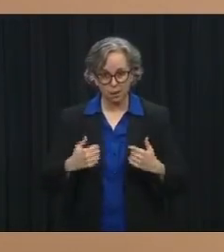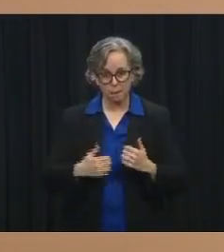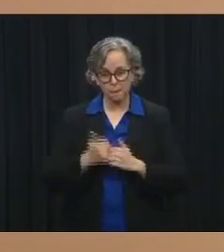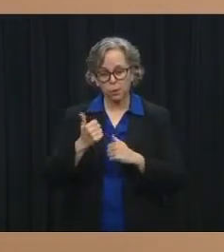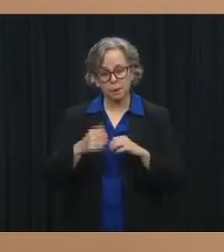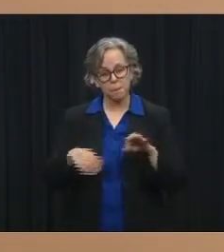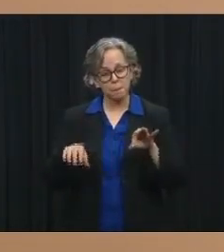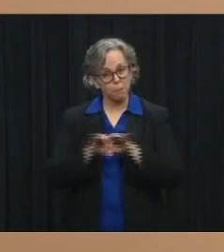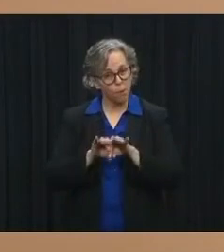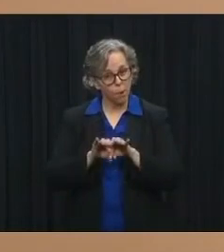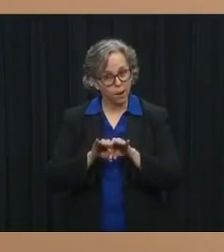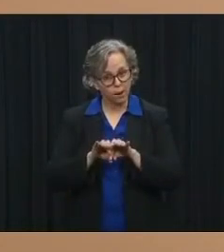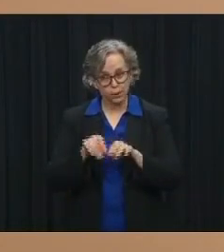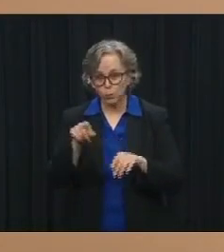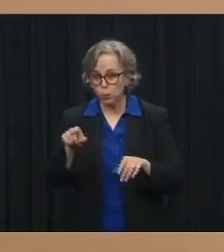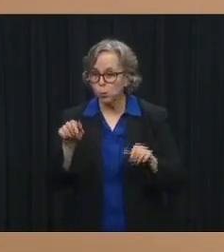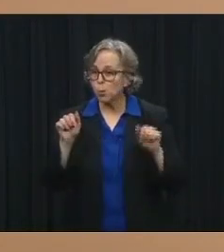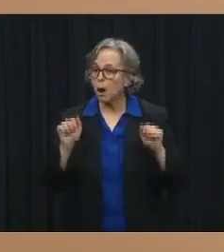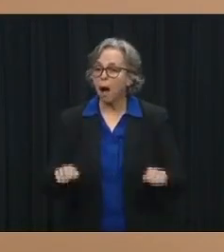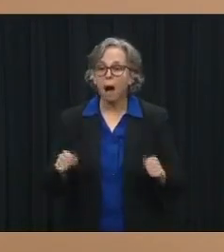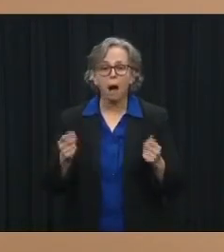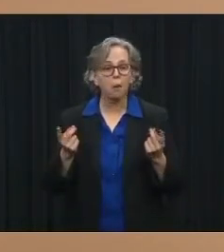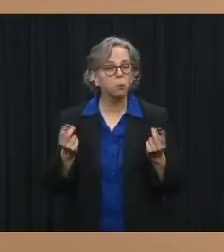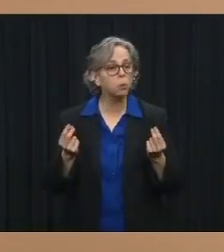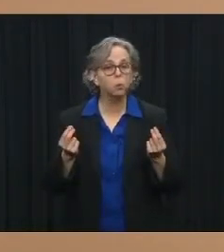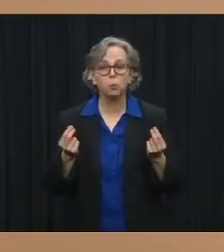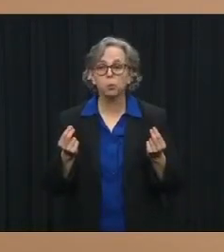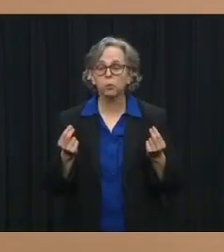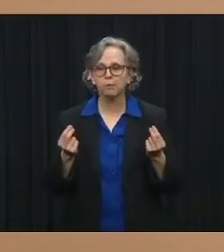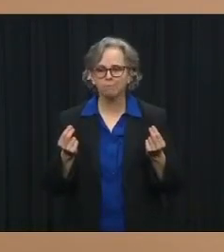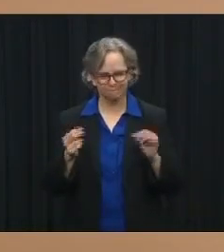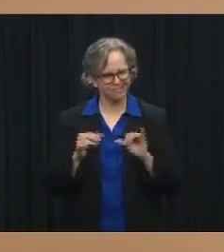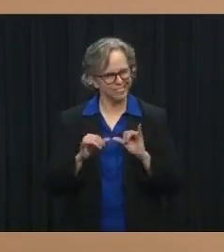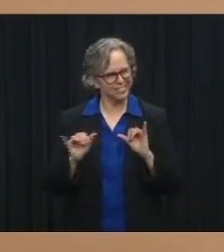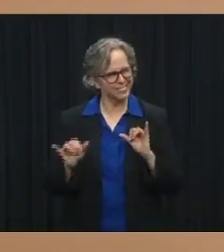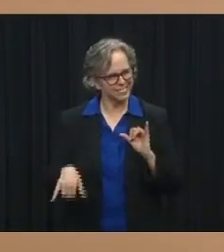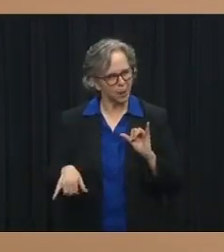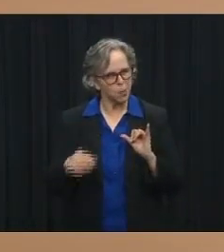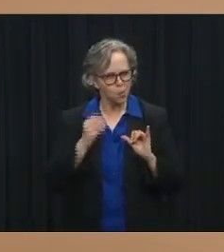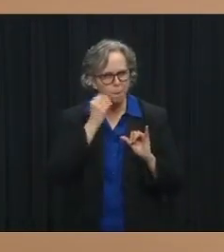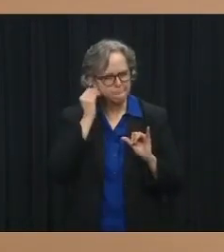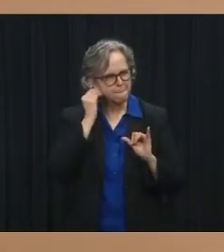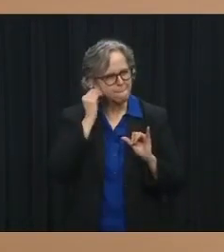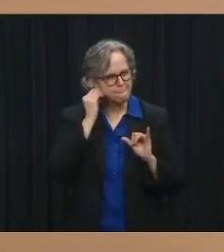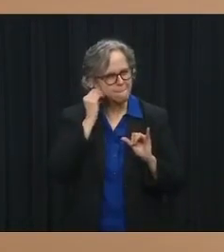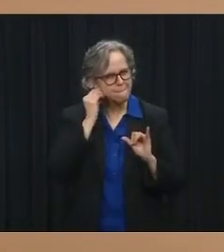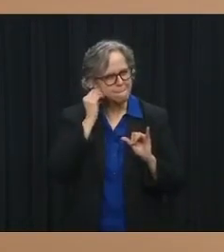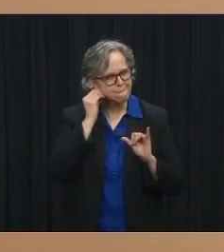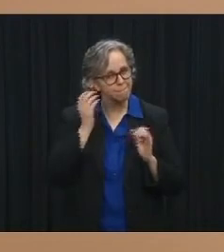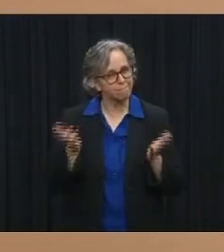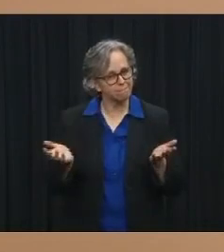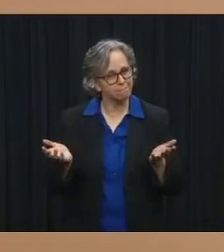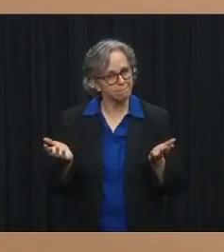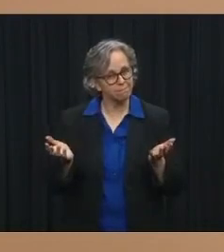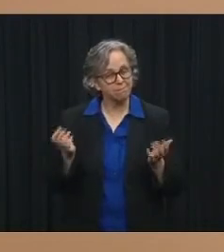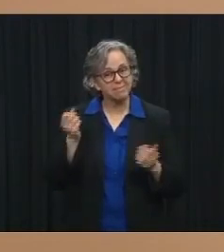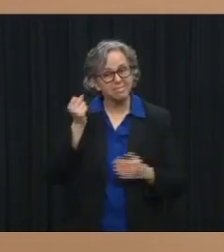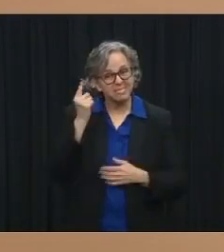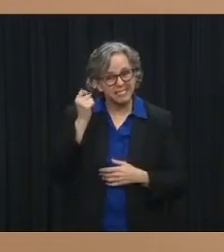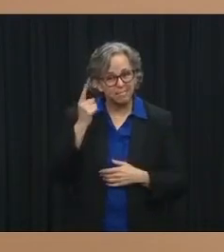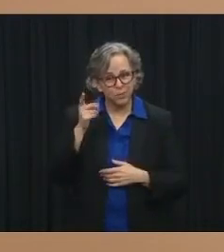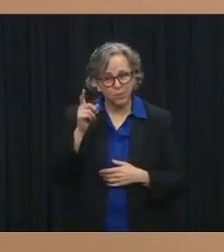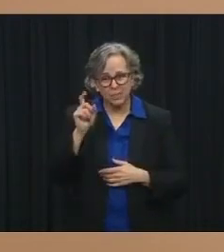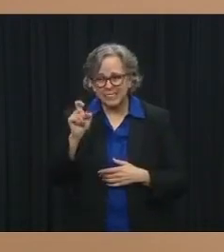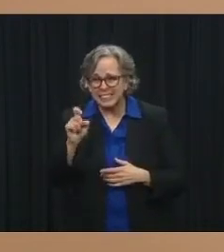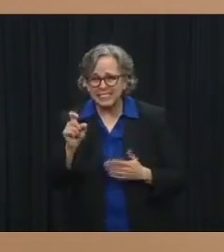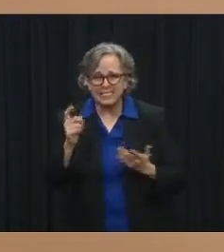is stay at home, unless you are absolutely essential to those lifelines of food, water, the